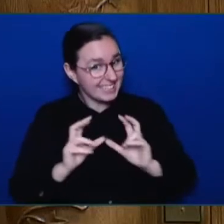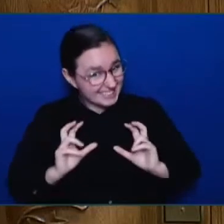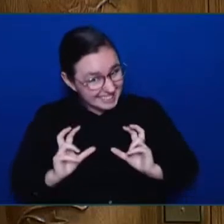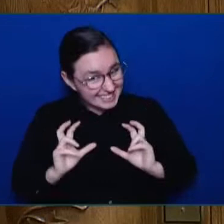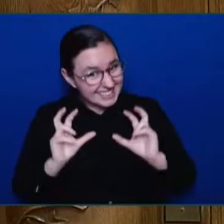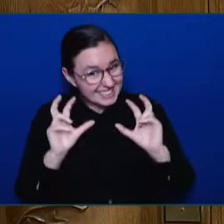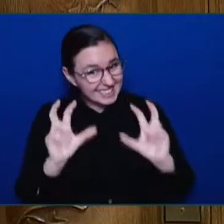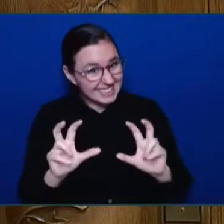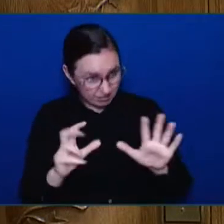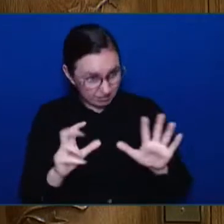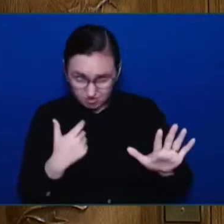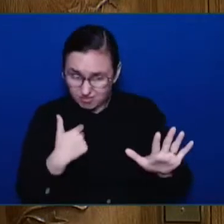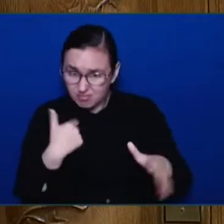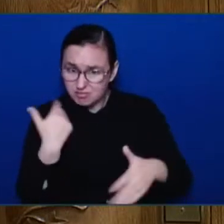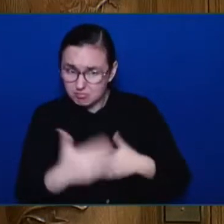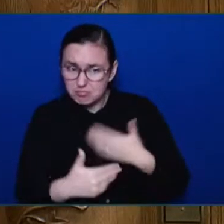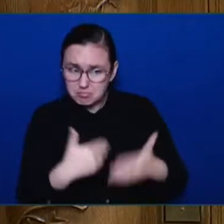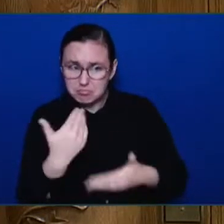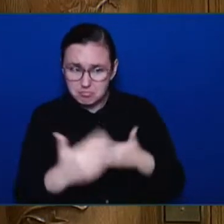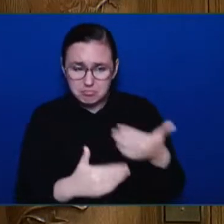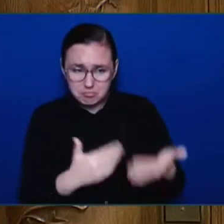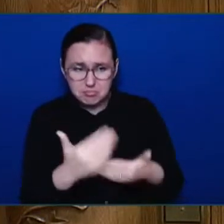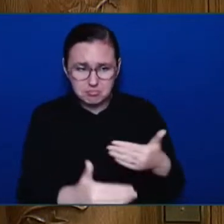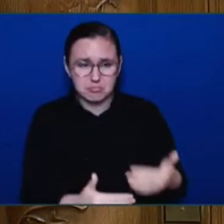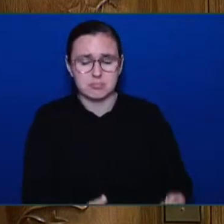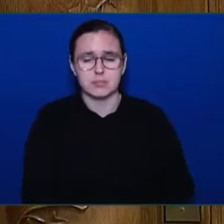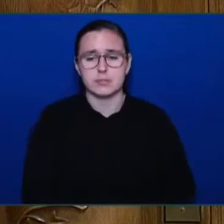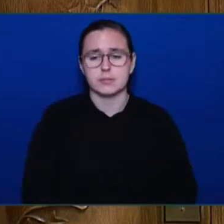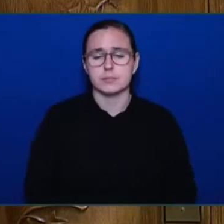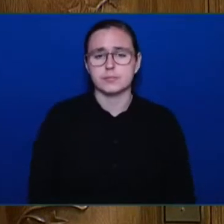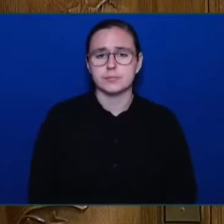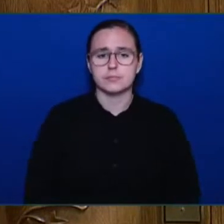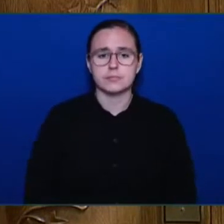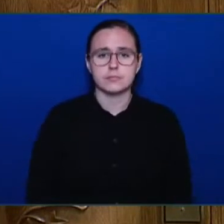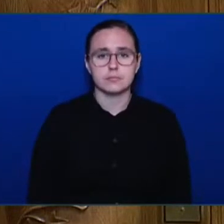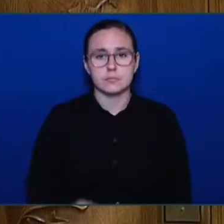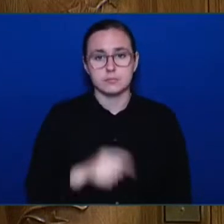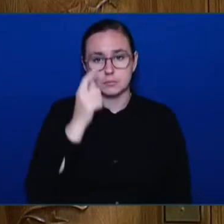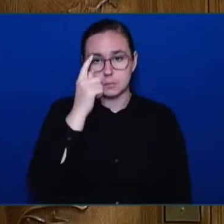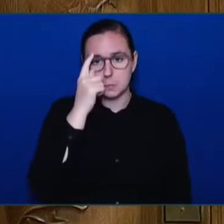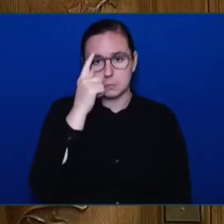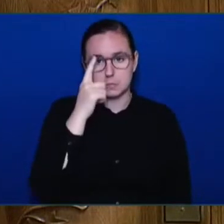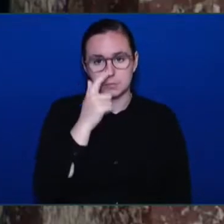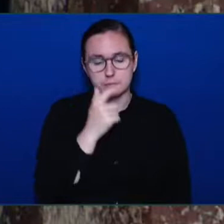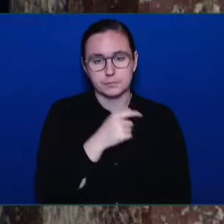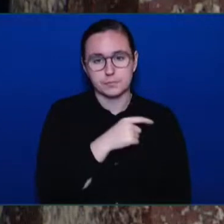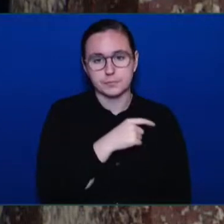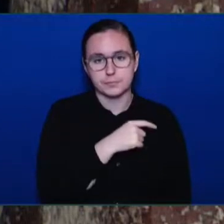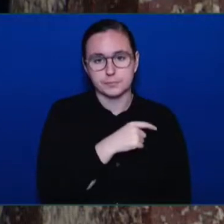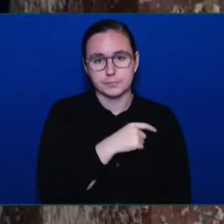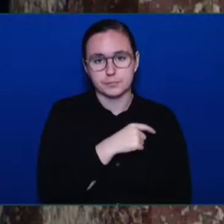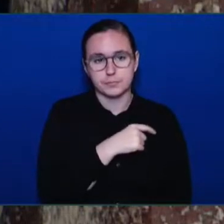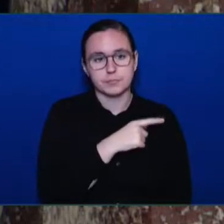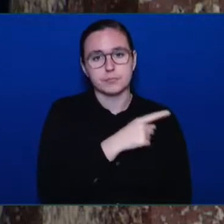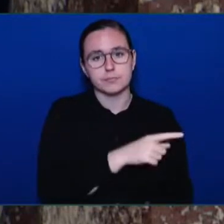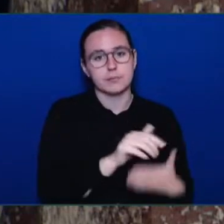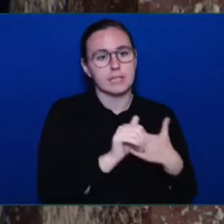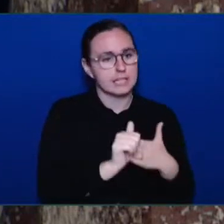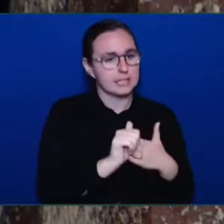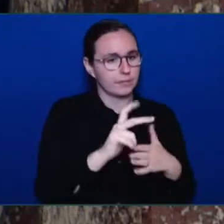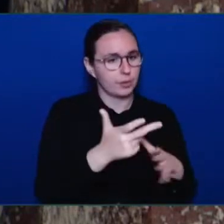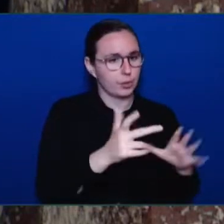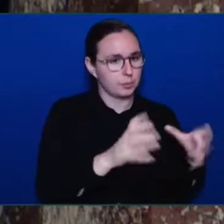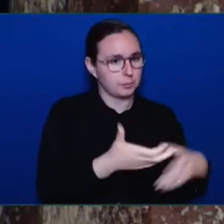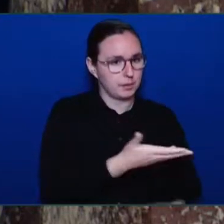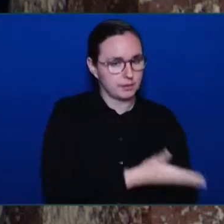House Leader, third party. Thank you, Mr. Speaker. We know how, and we've heard from all of our constituents, how inflation is impacting